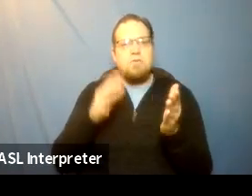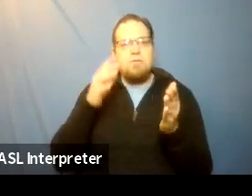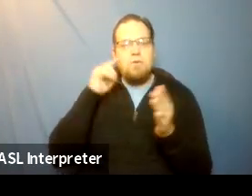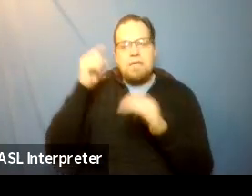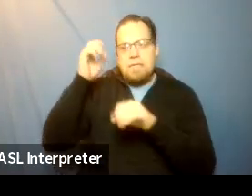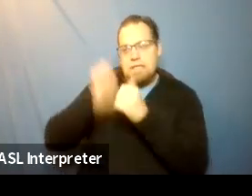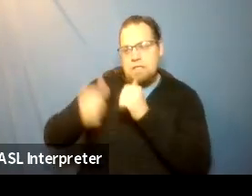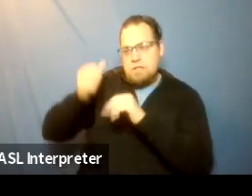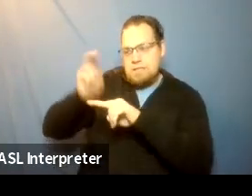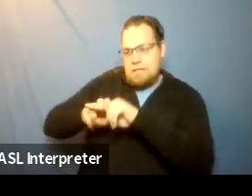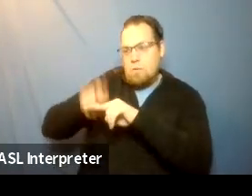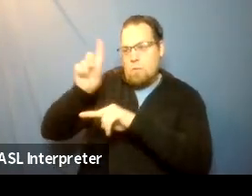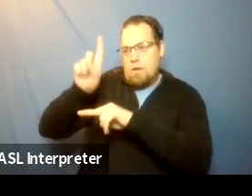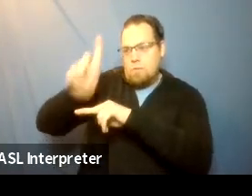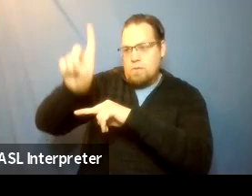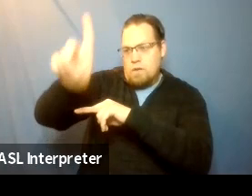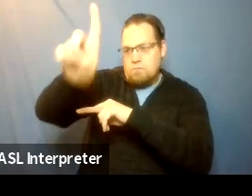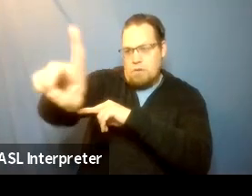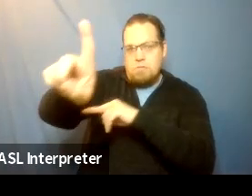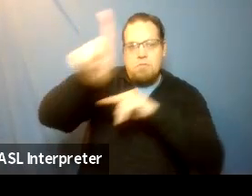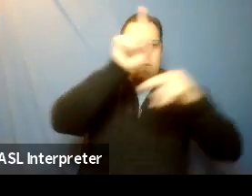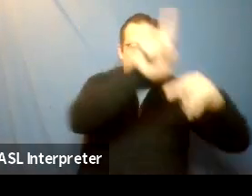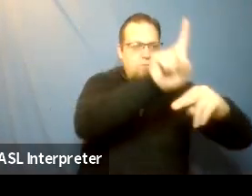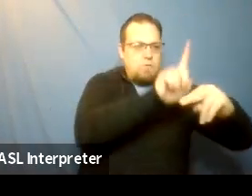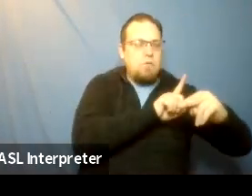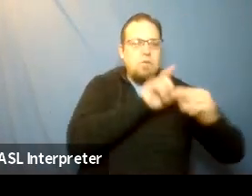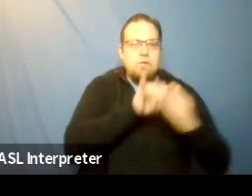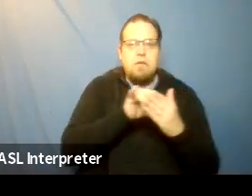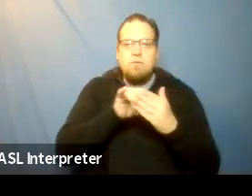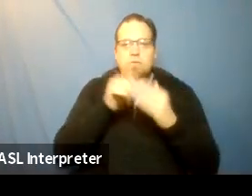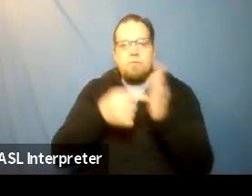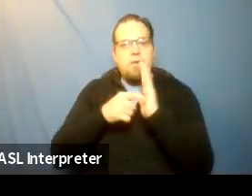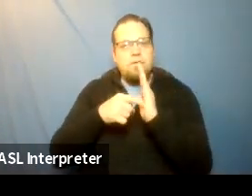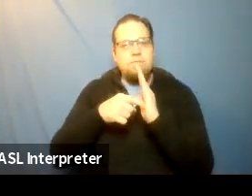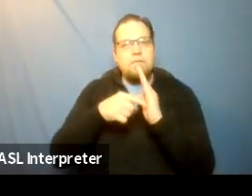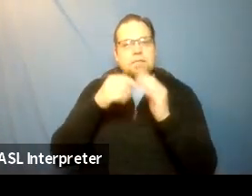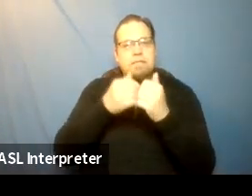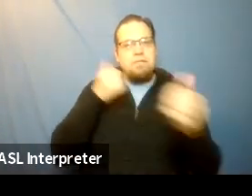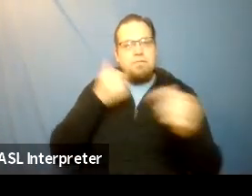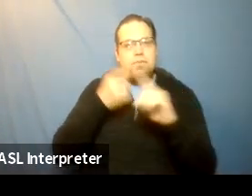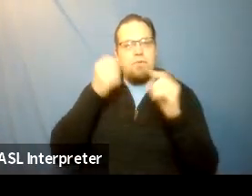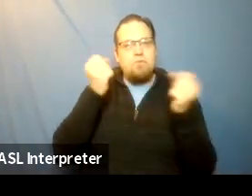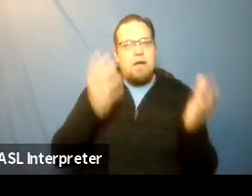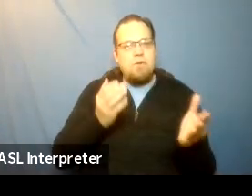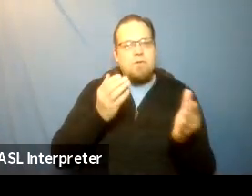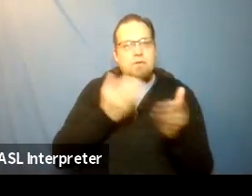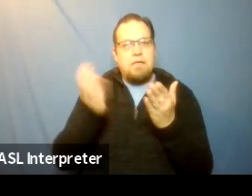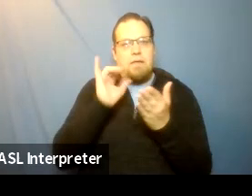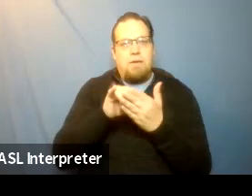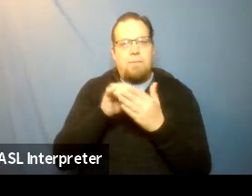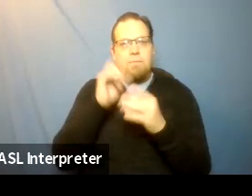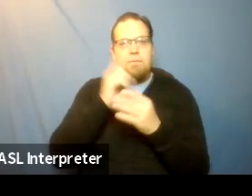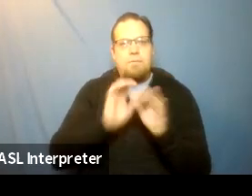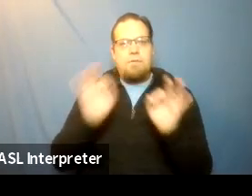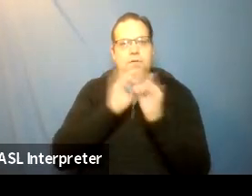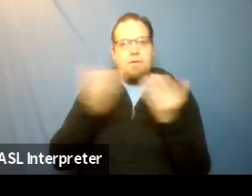one way of looking at it. There are some requirements around distancing from the bus driver and things like that. I think one important thing about the